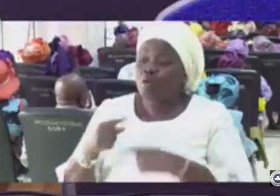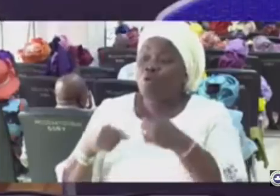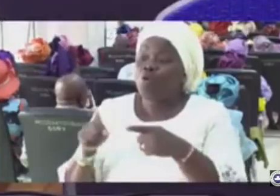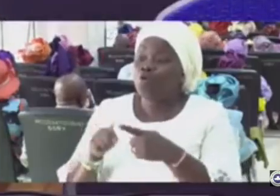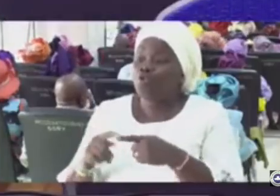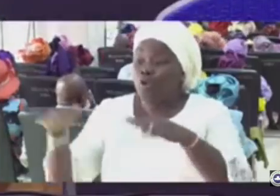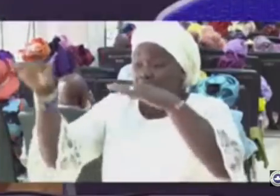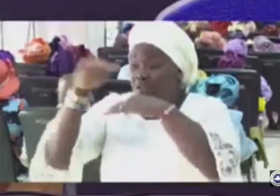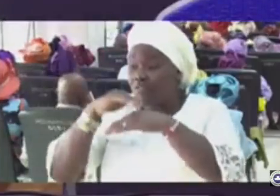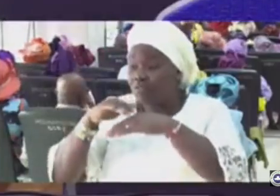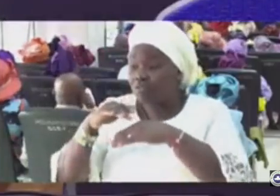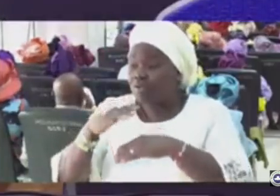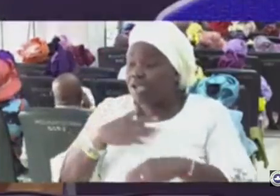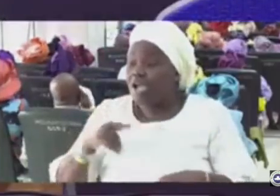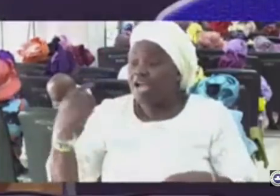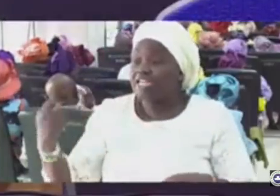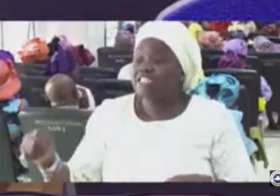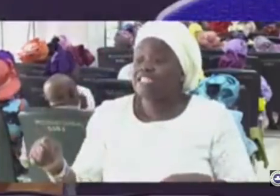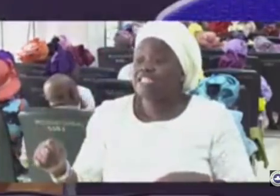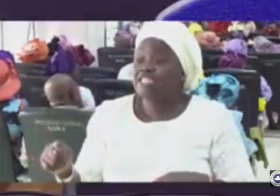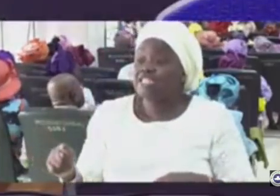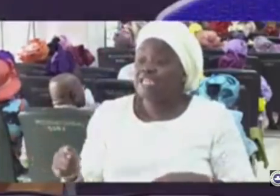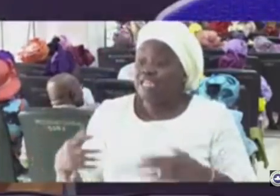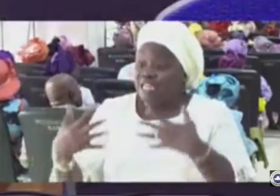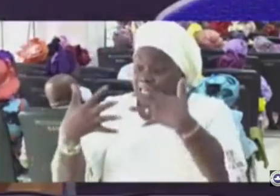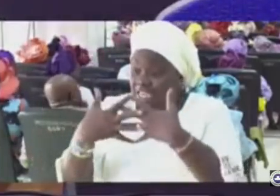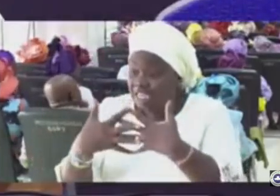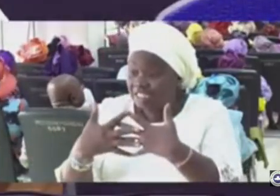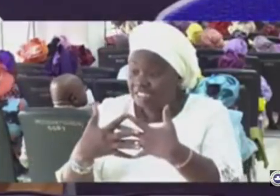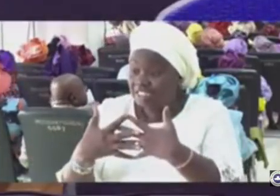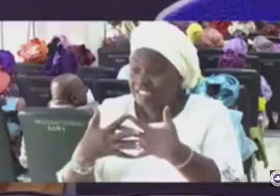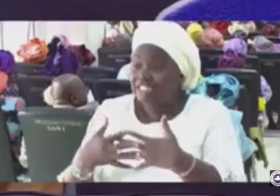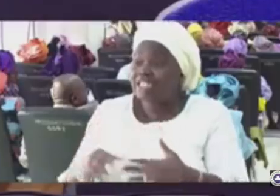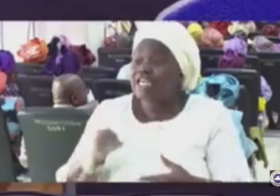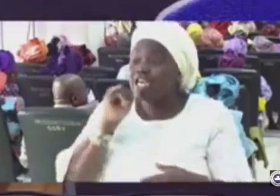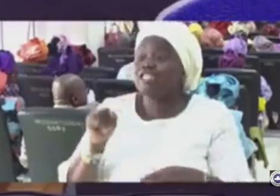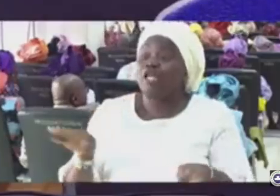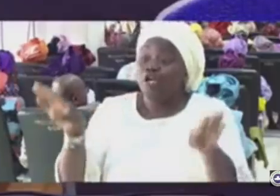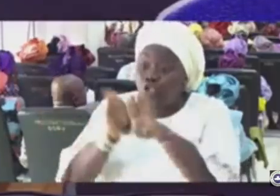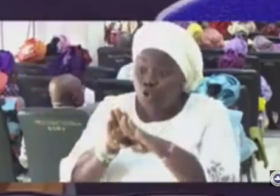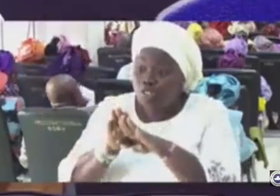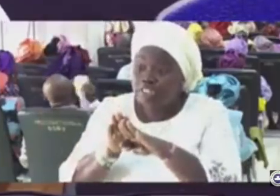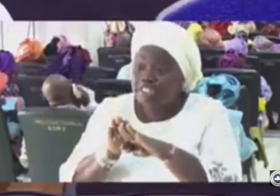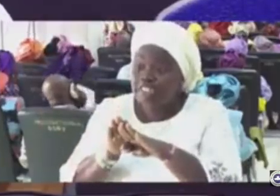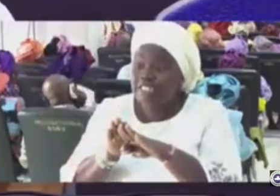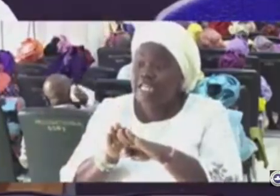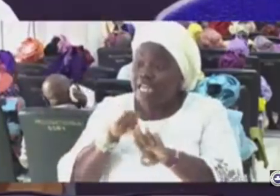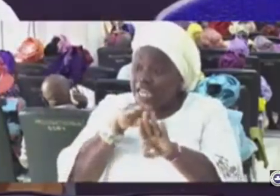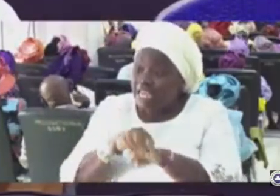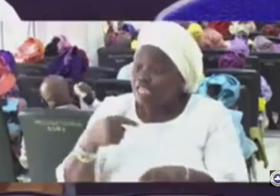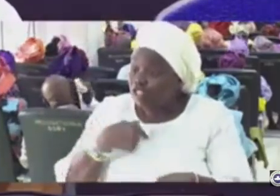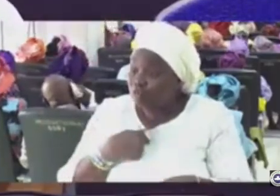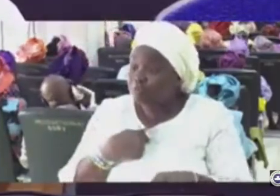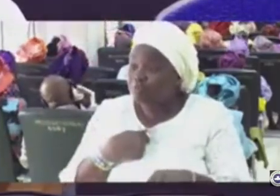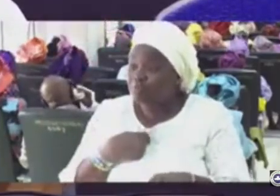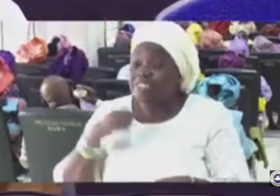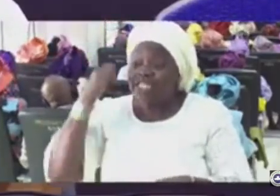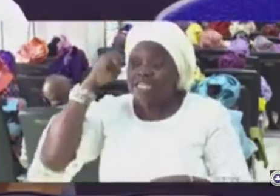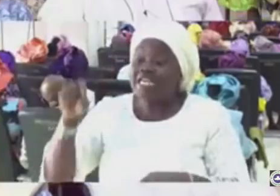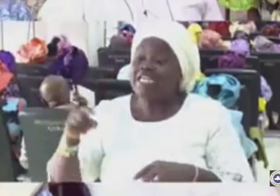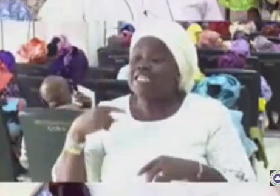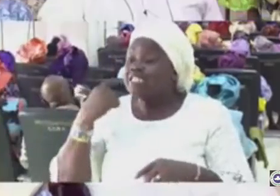to get it. I said, I see. What was it I said? He said, I will stand out there and begin to praise God.